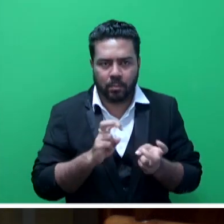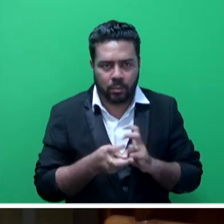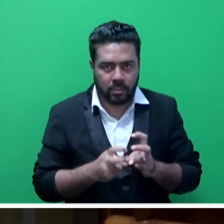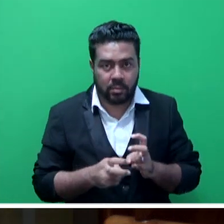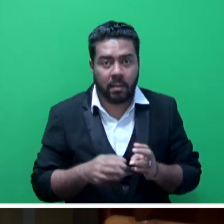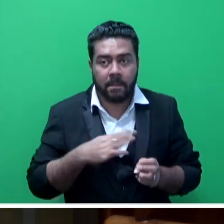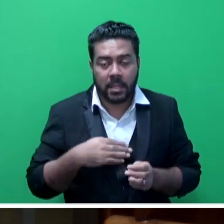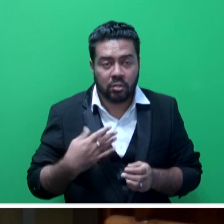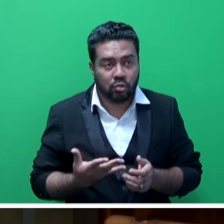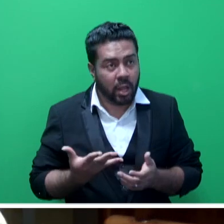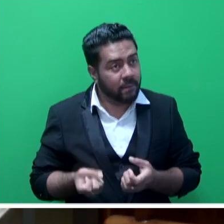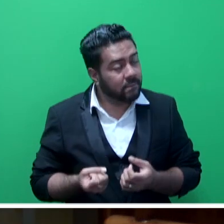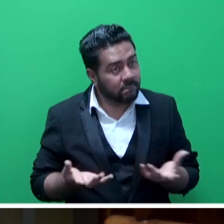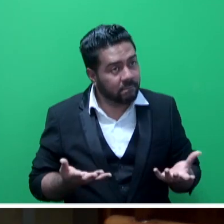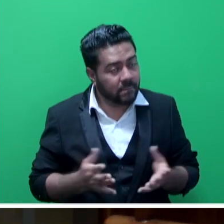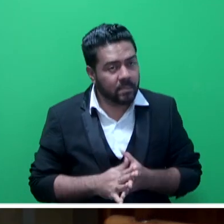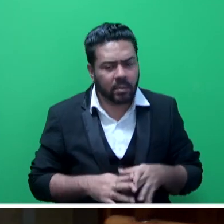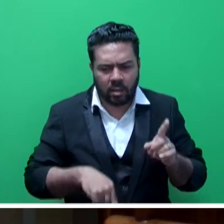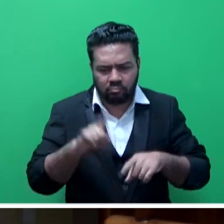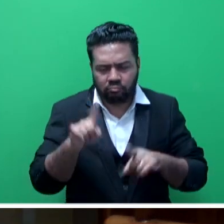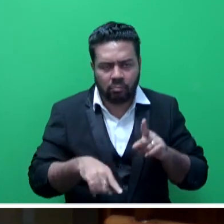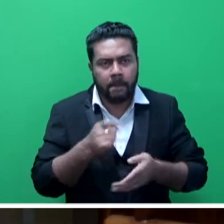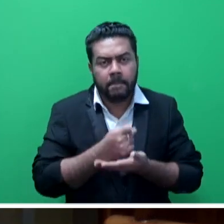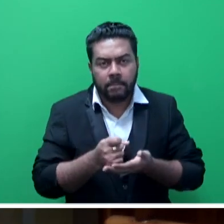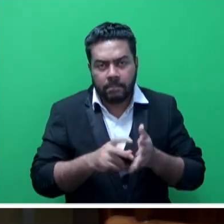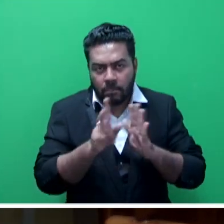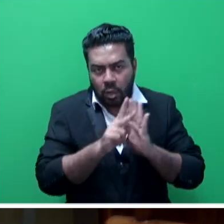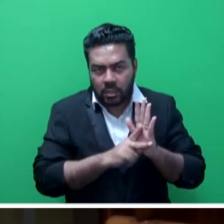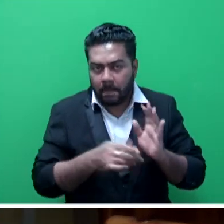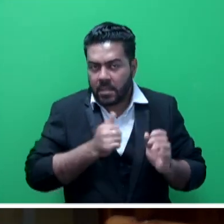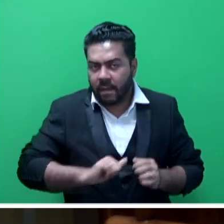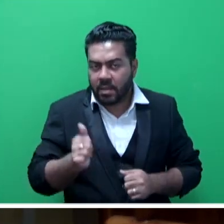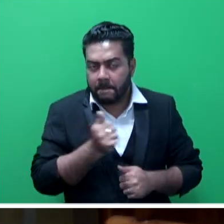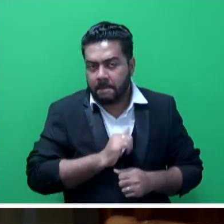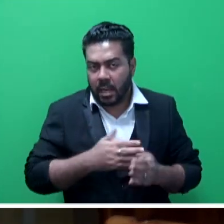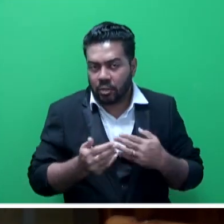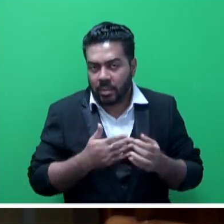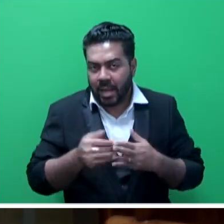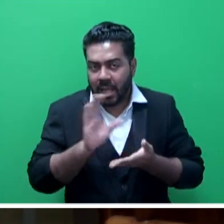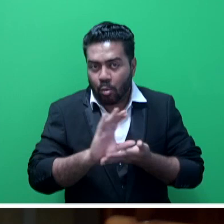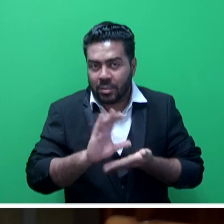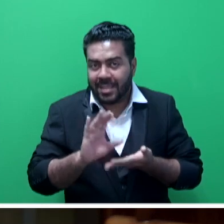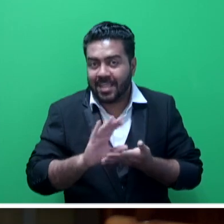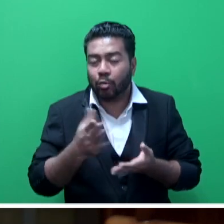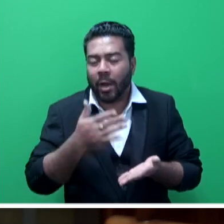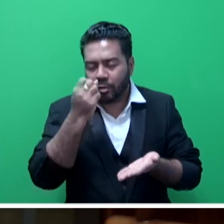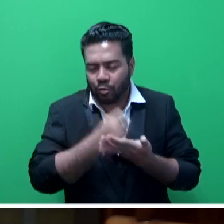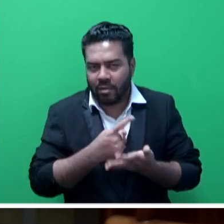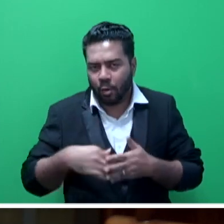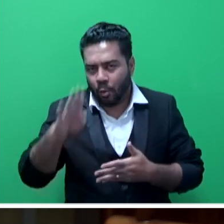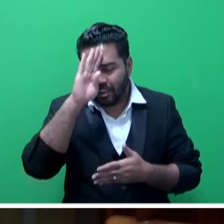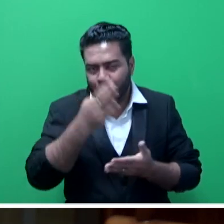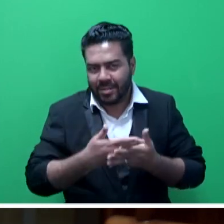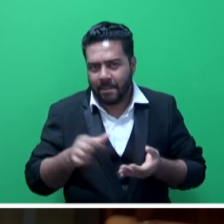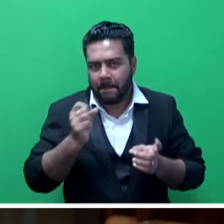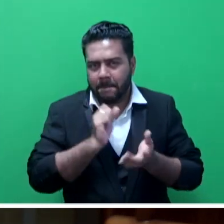then reviewed a number of its policies on child protection, behavior management, and counseling policy to ensure our children are given the